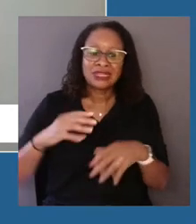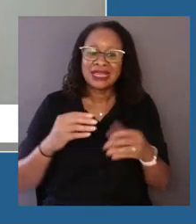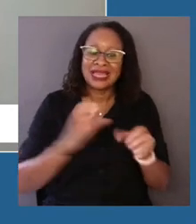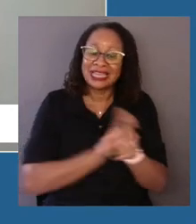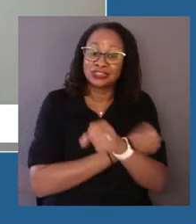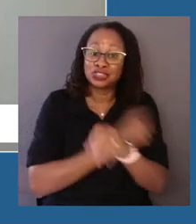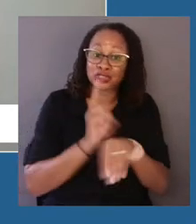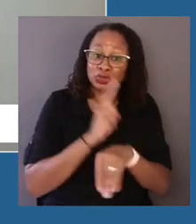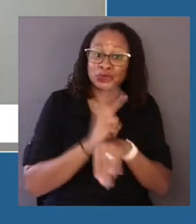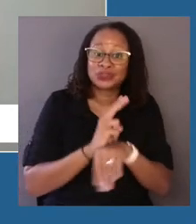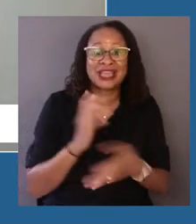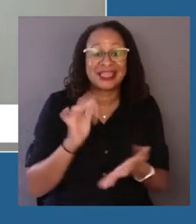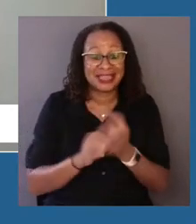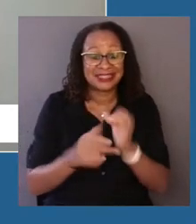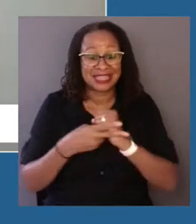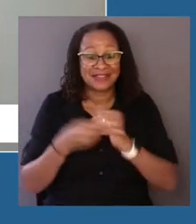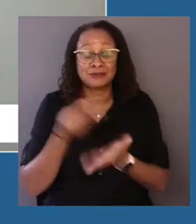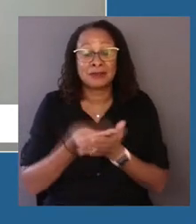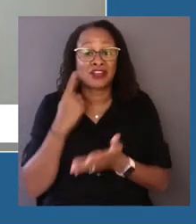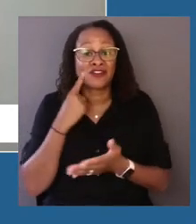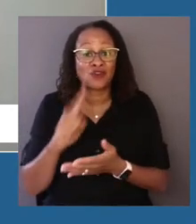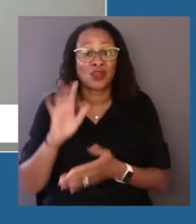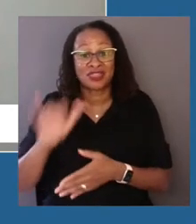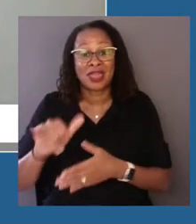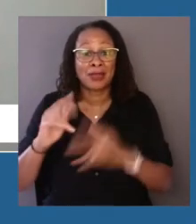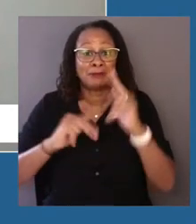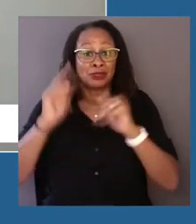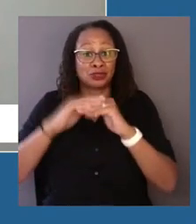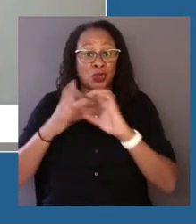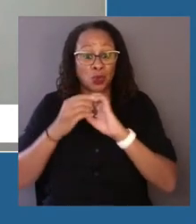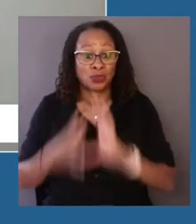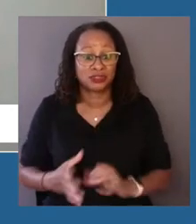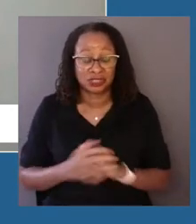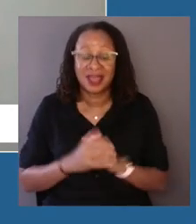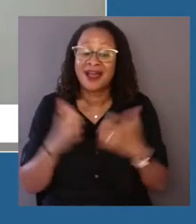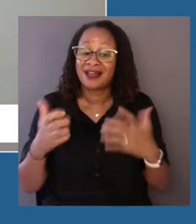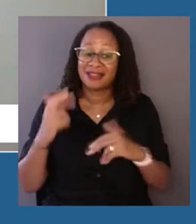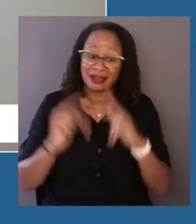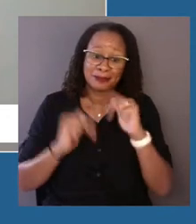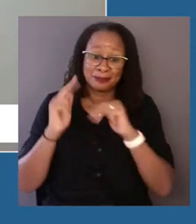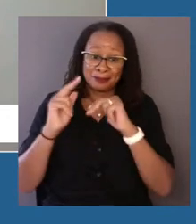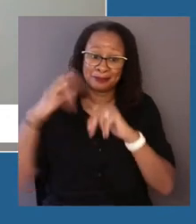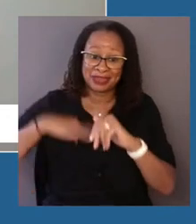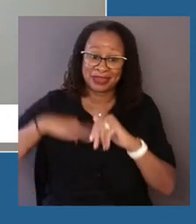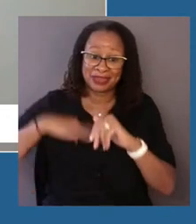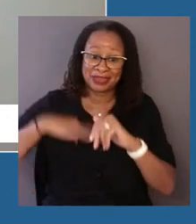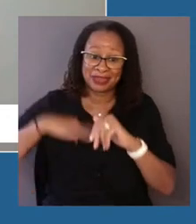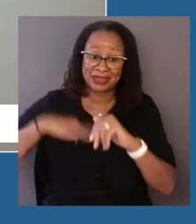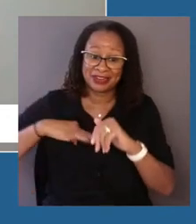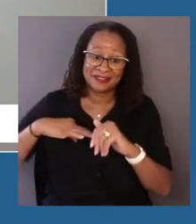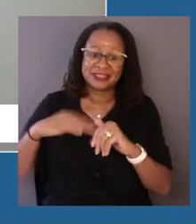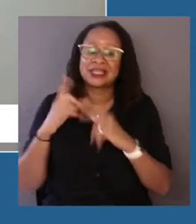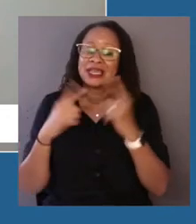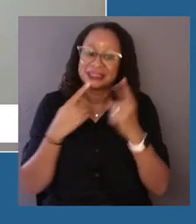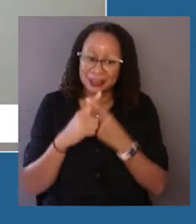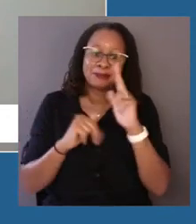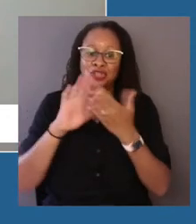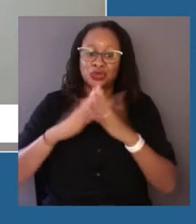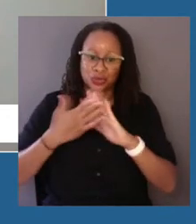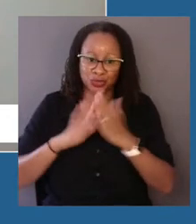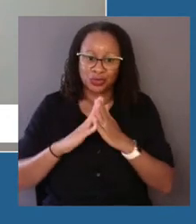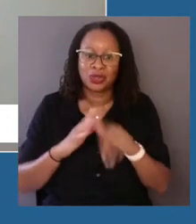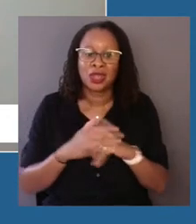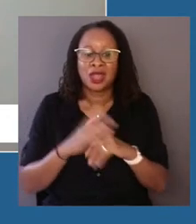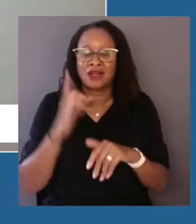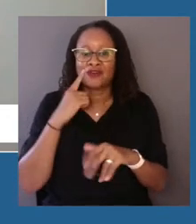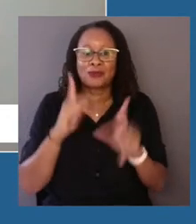money for that building owner. So I feel like a lot of these benefits at the end is about building community where people want to hang